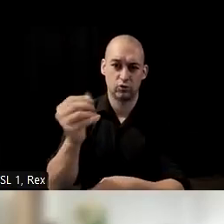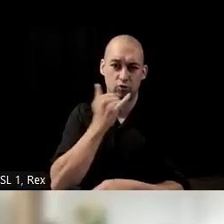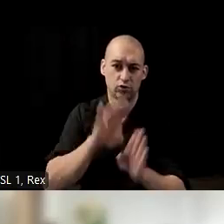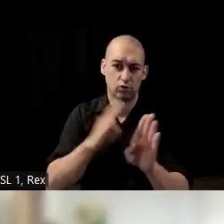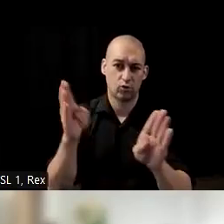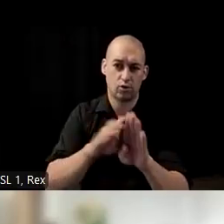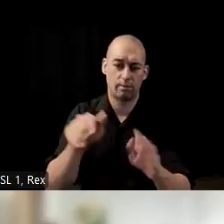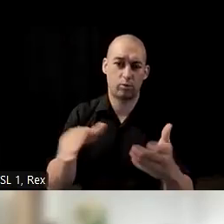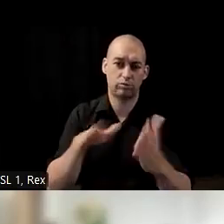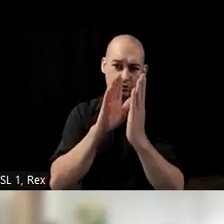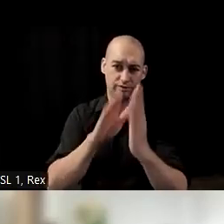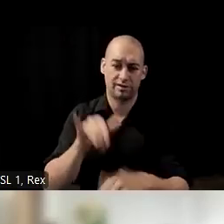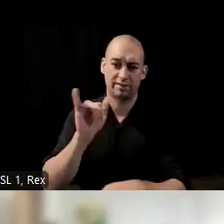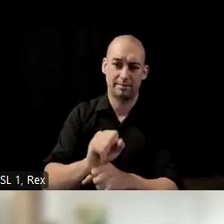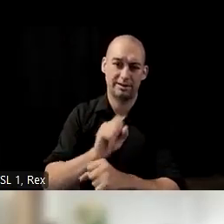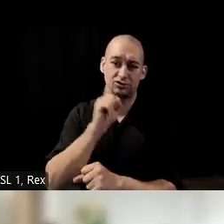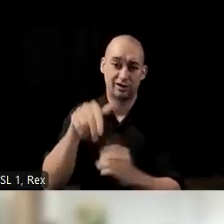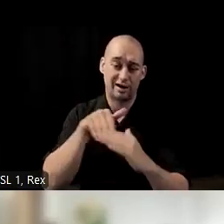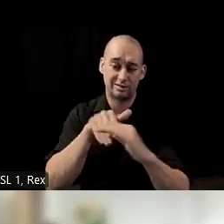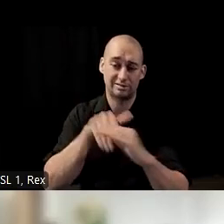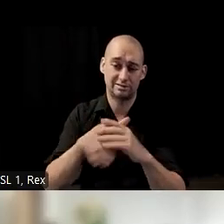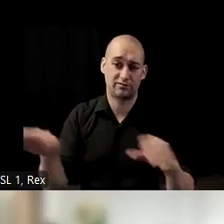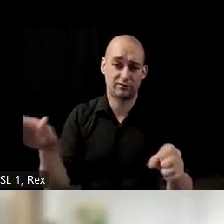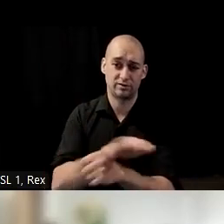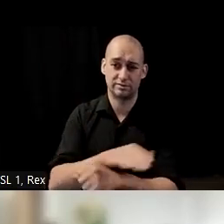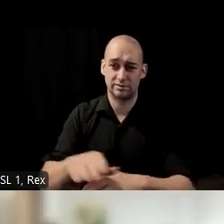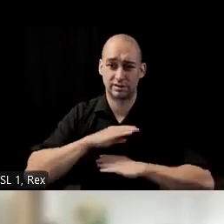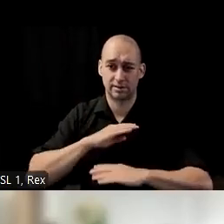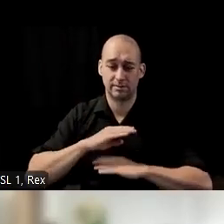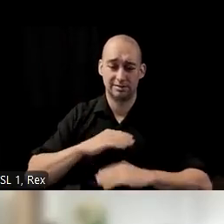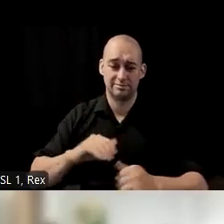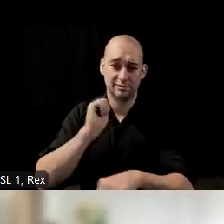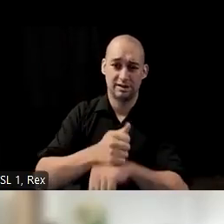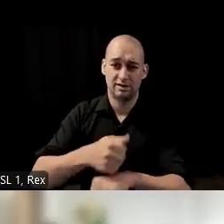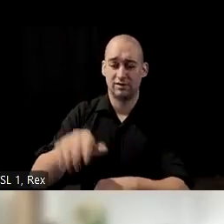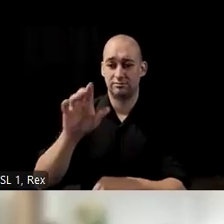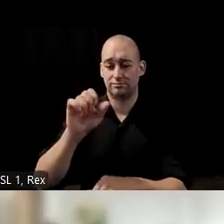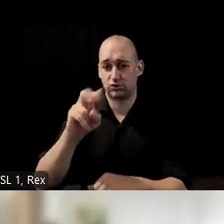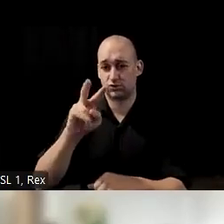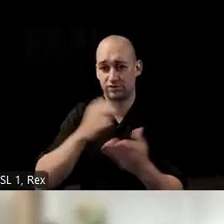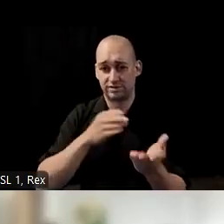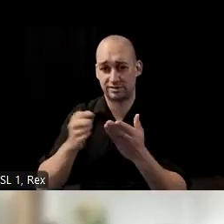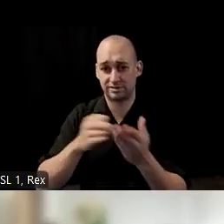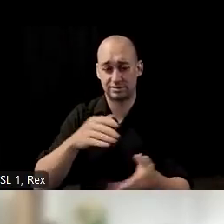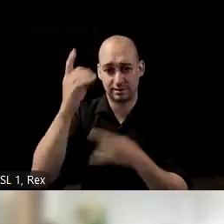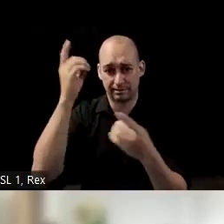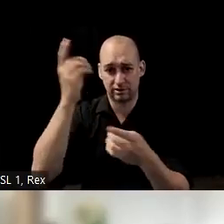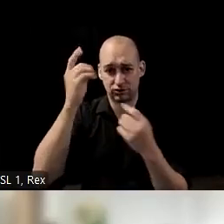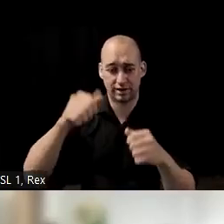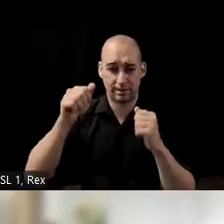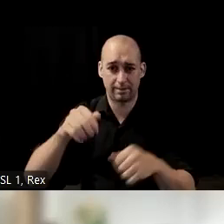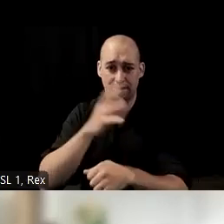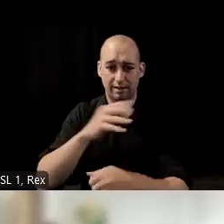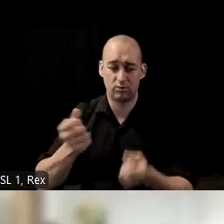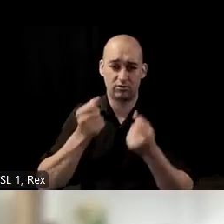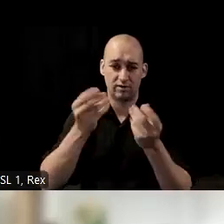And it ensures access to comprehensive, sustainable set of quality services that are dementia-capable and provide innovative services to people